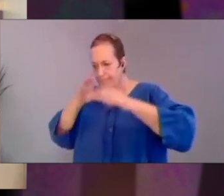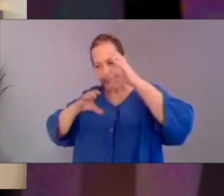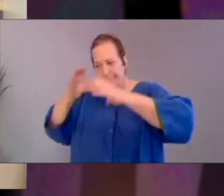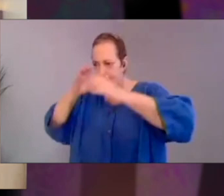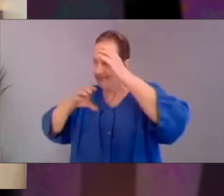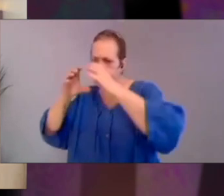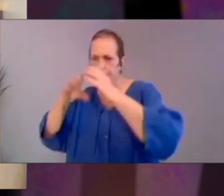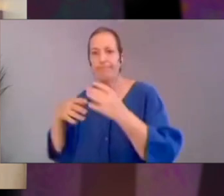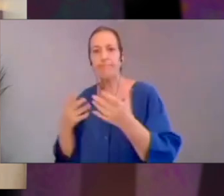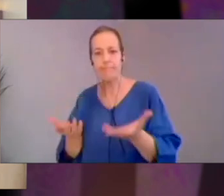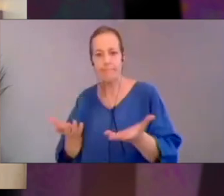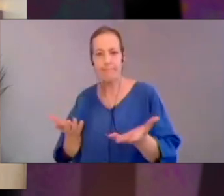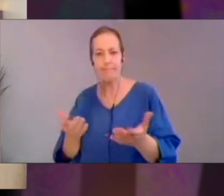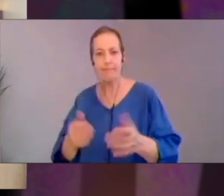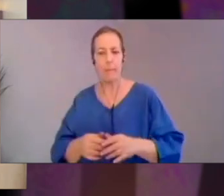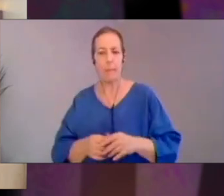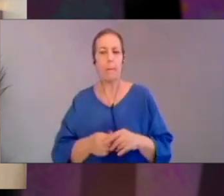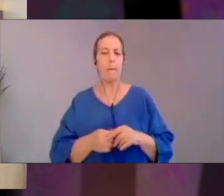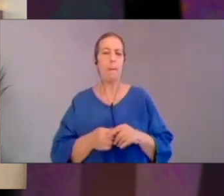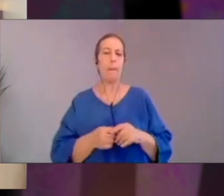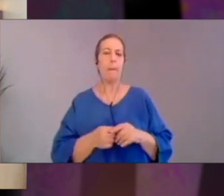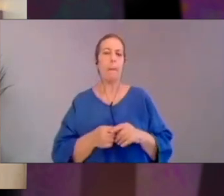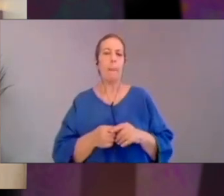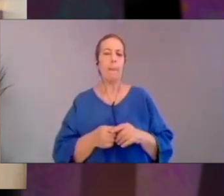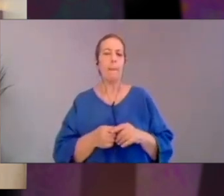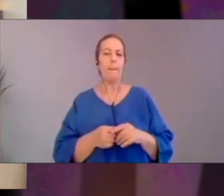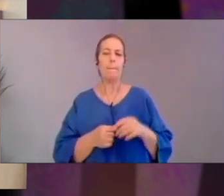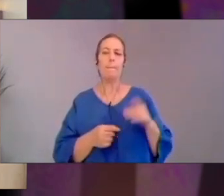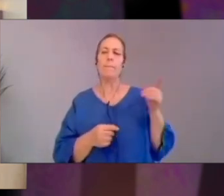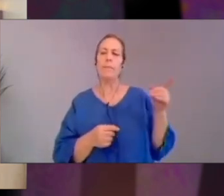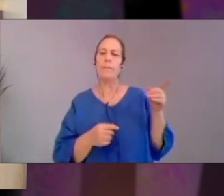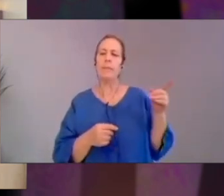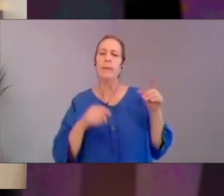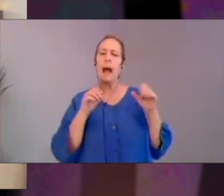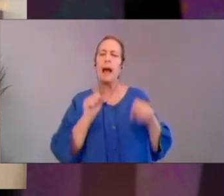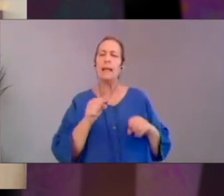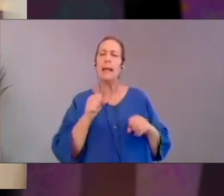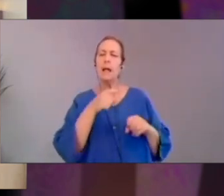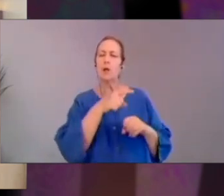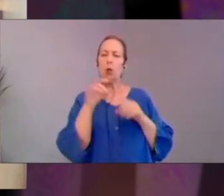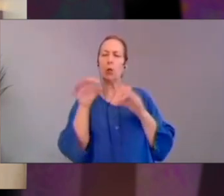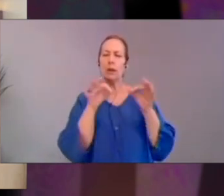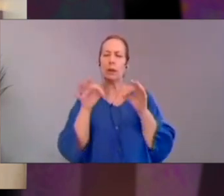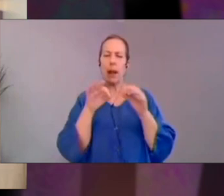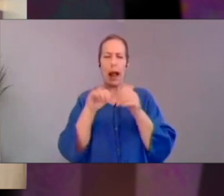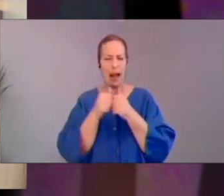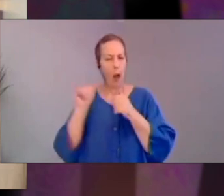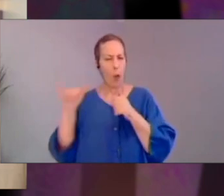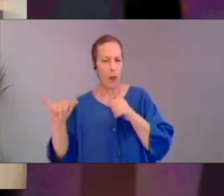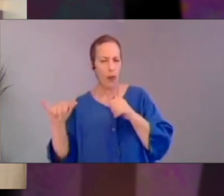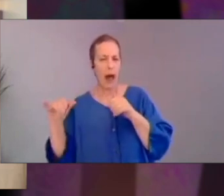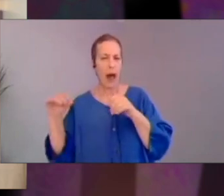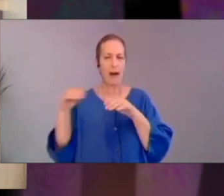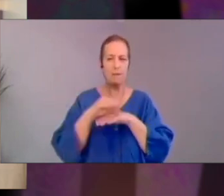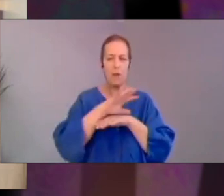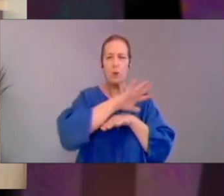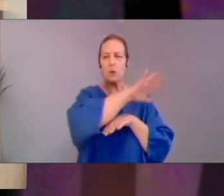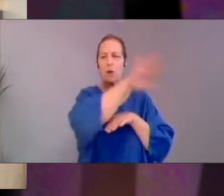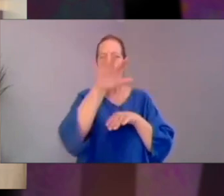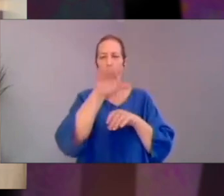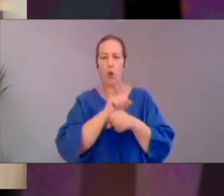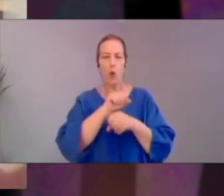how that might influence some of the other aspects of your work, because you also have been a curator, an educator, an arts